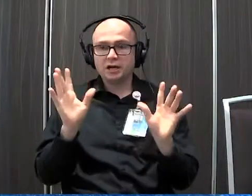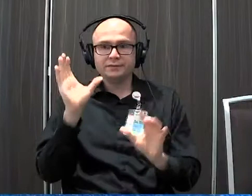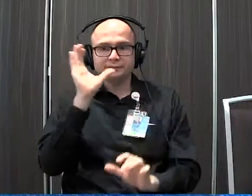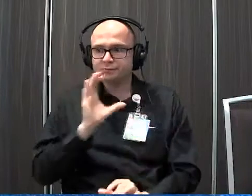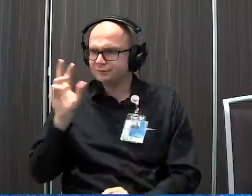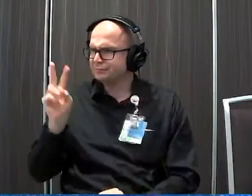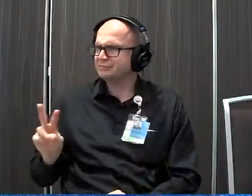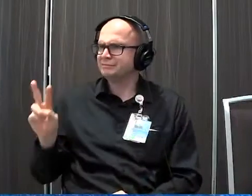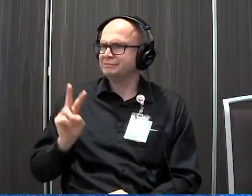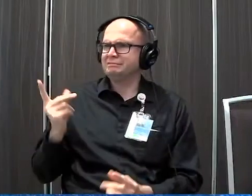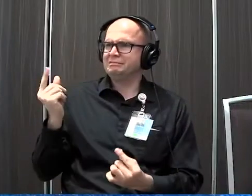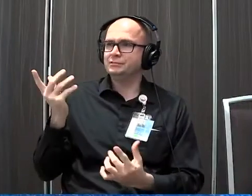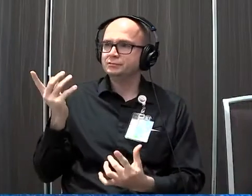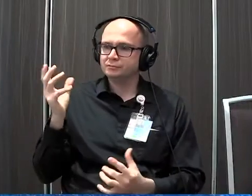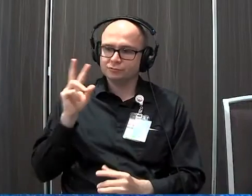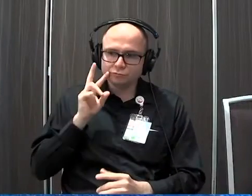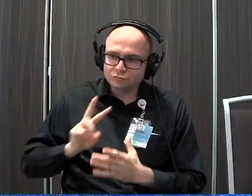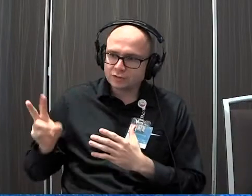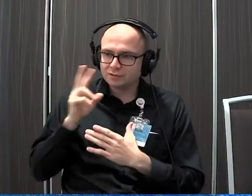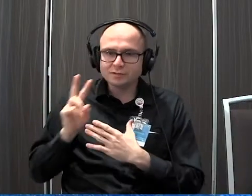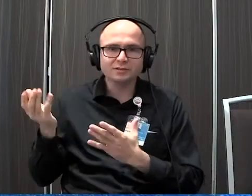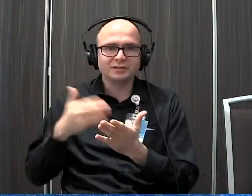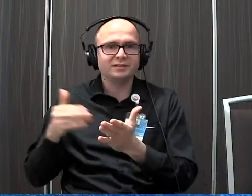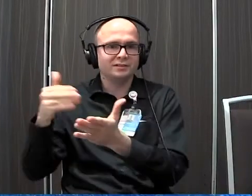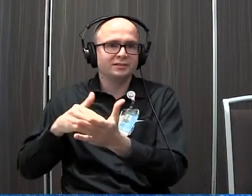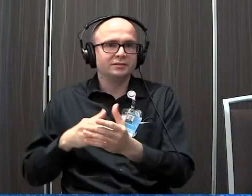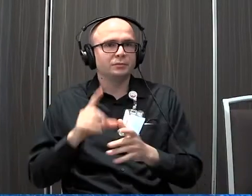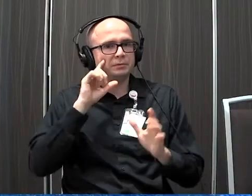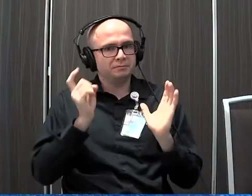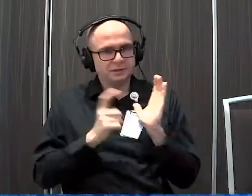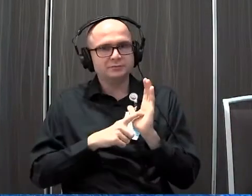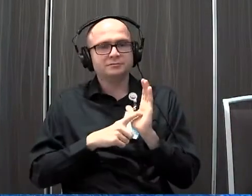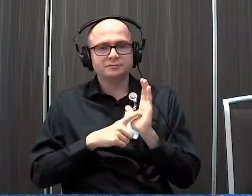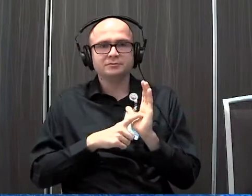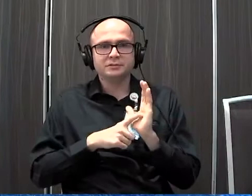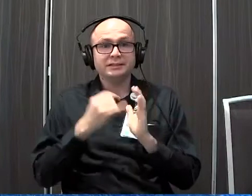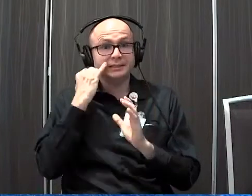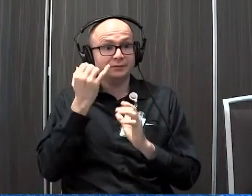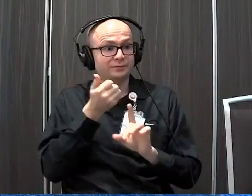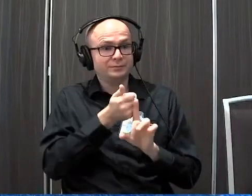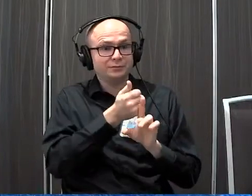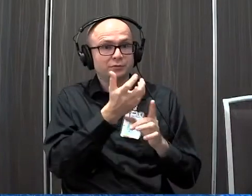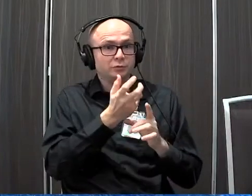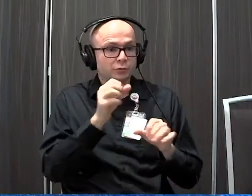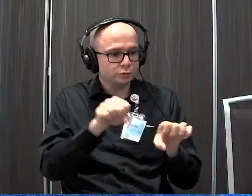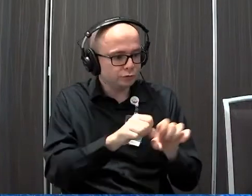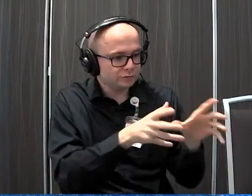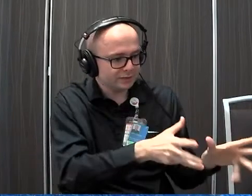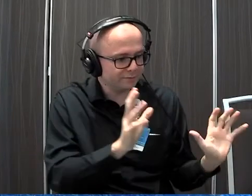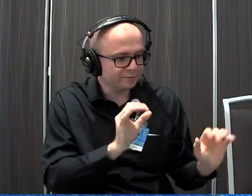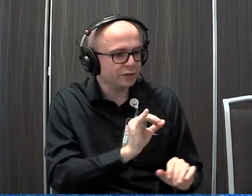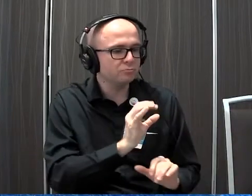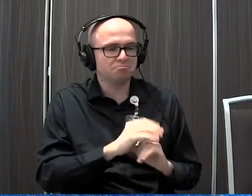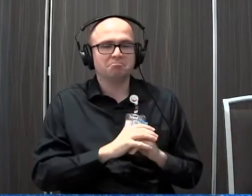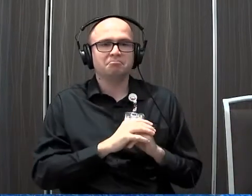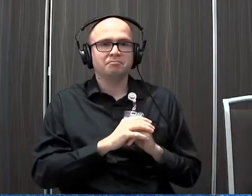repetitive behaviors. So I think sometimes it gets noticed a little bit more in them, because if they want to check if their shoes are where they left them, they have